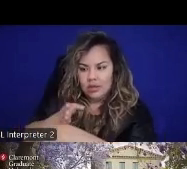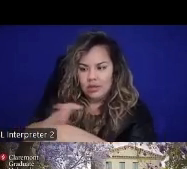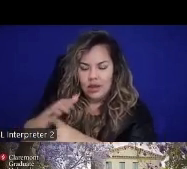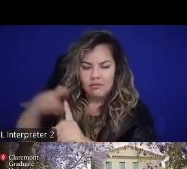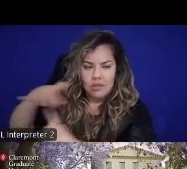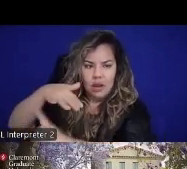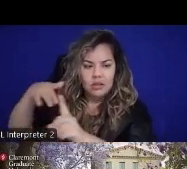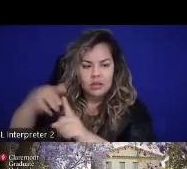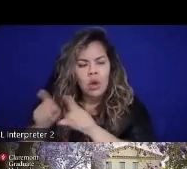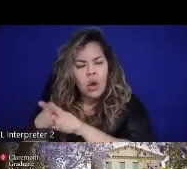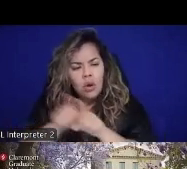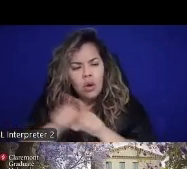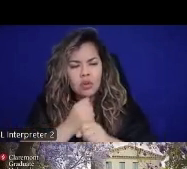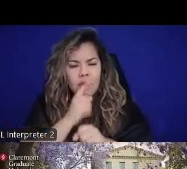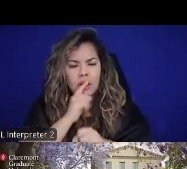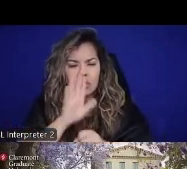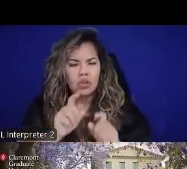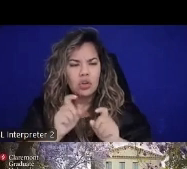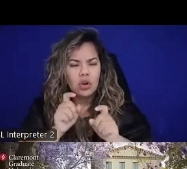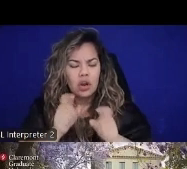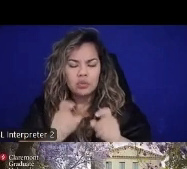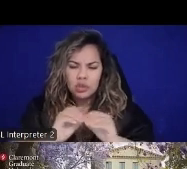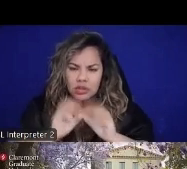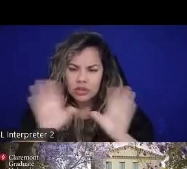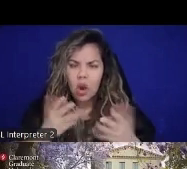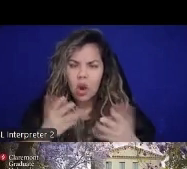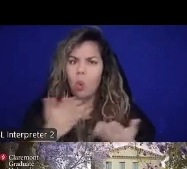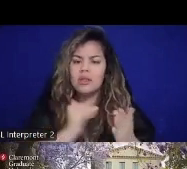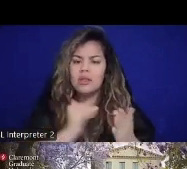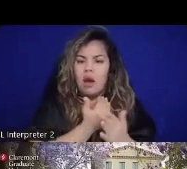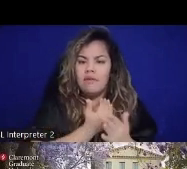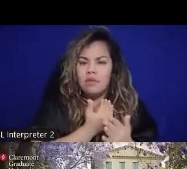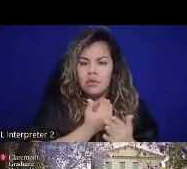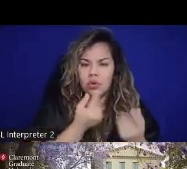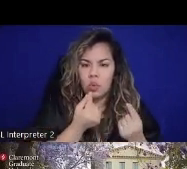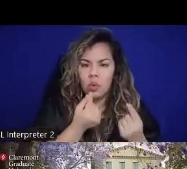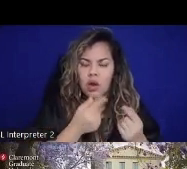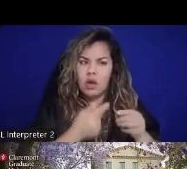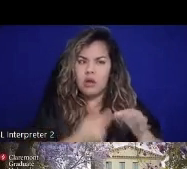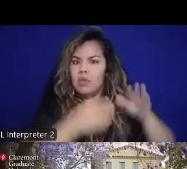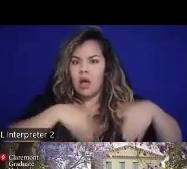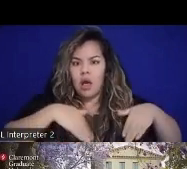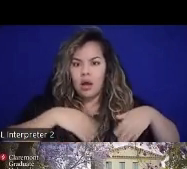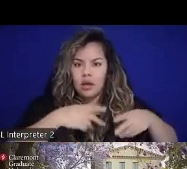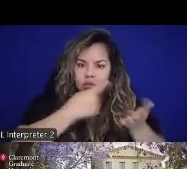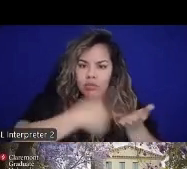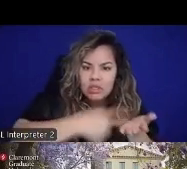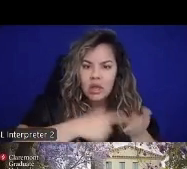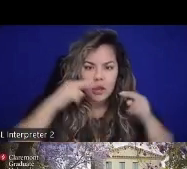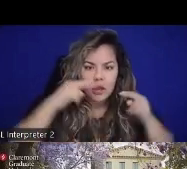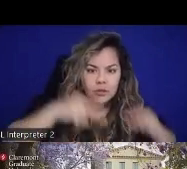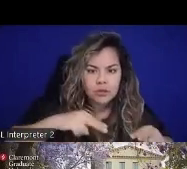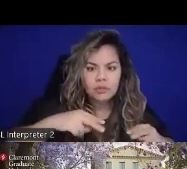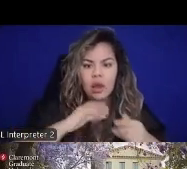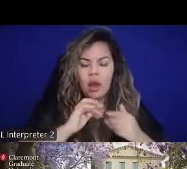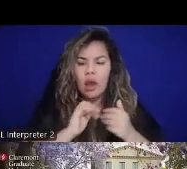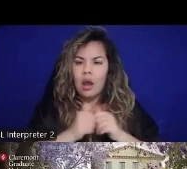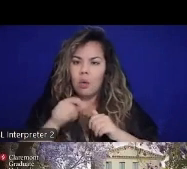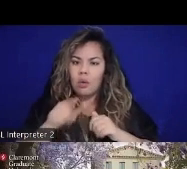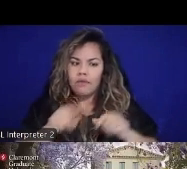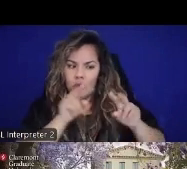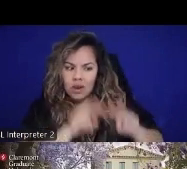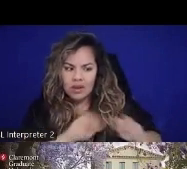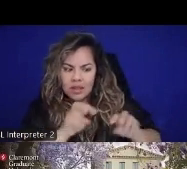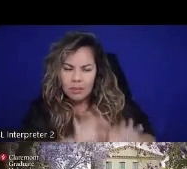contribution clear. What is novel in your research? How have you examined a critical educational problem in a new way? Or how have